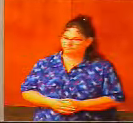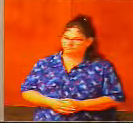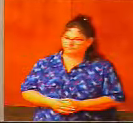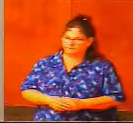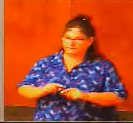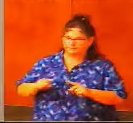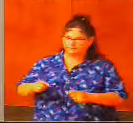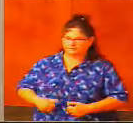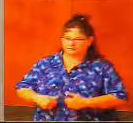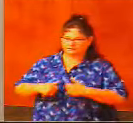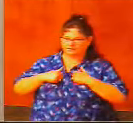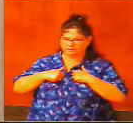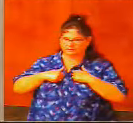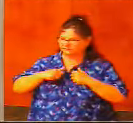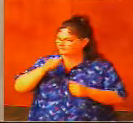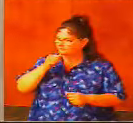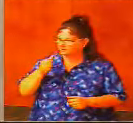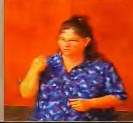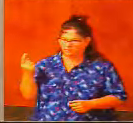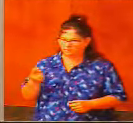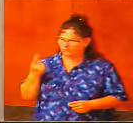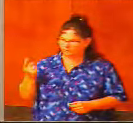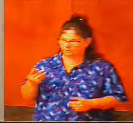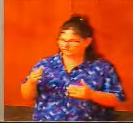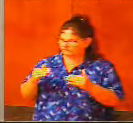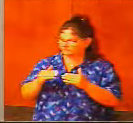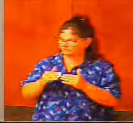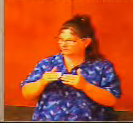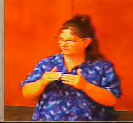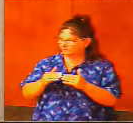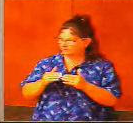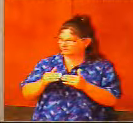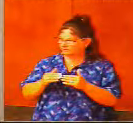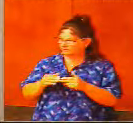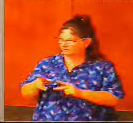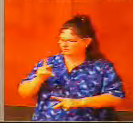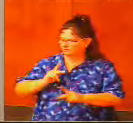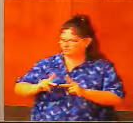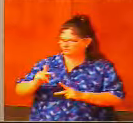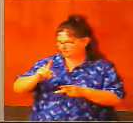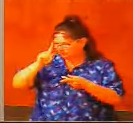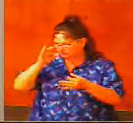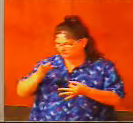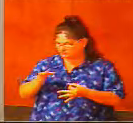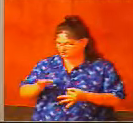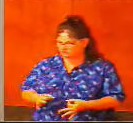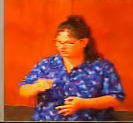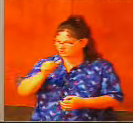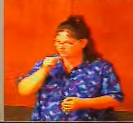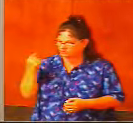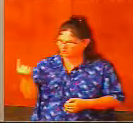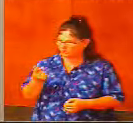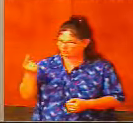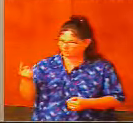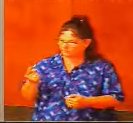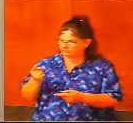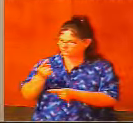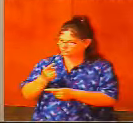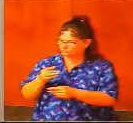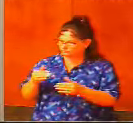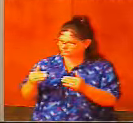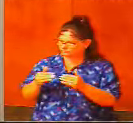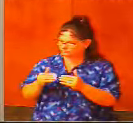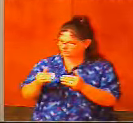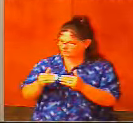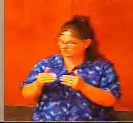But life isn't always fair, and human tribunals aren't always just. And